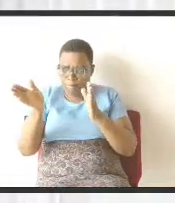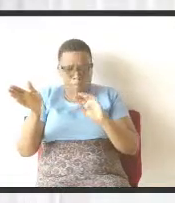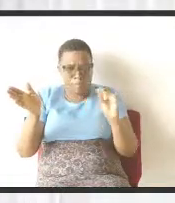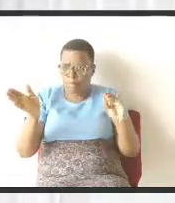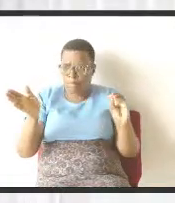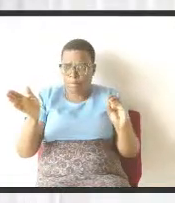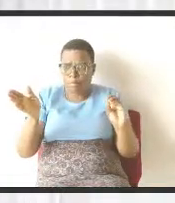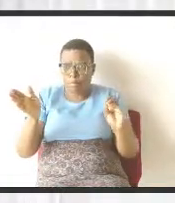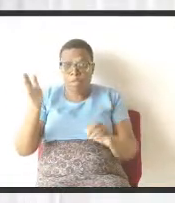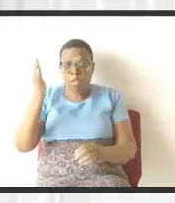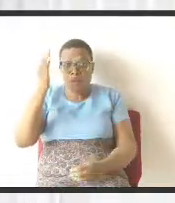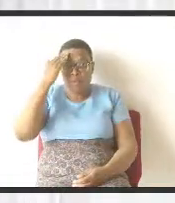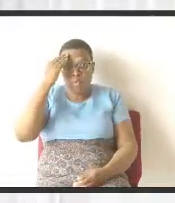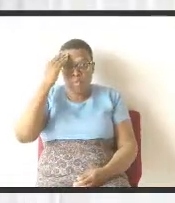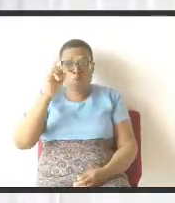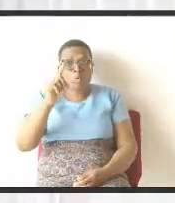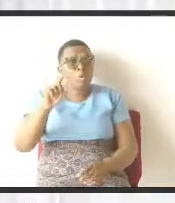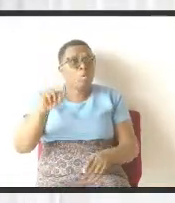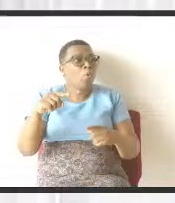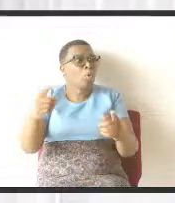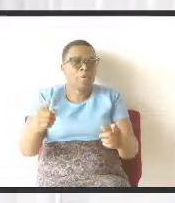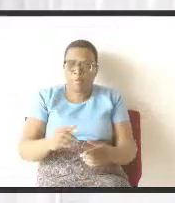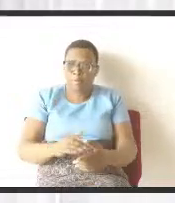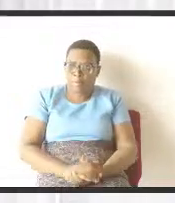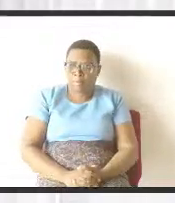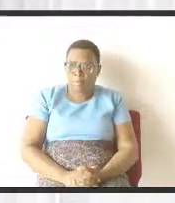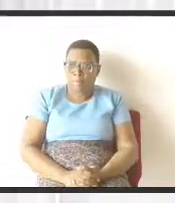You have to know where you're going.